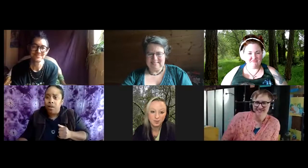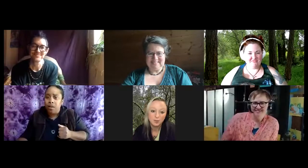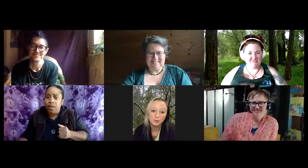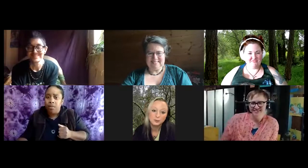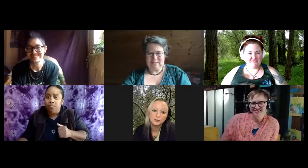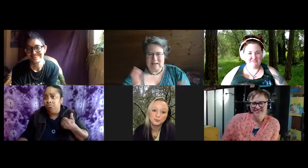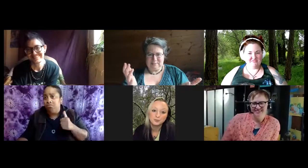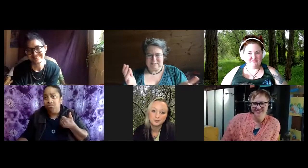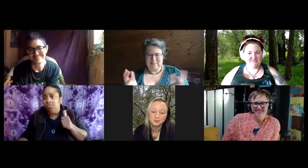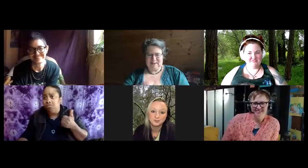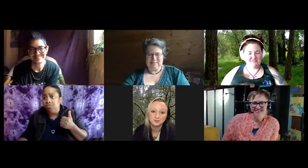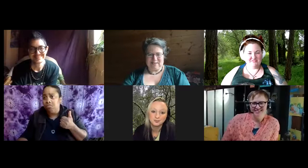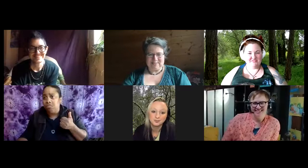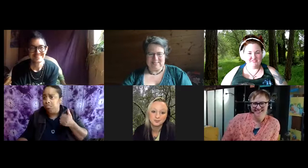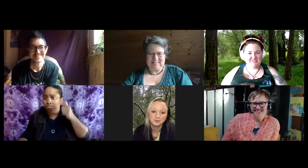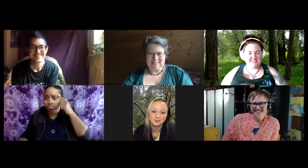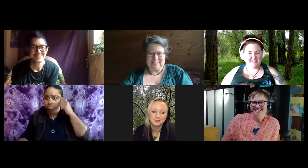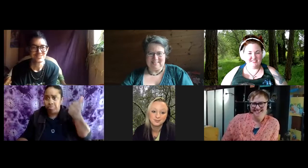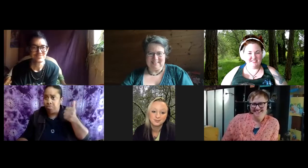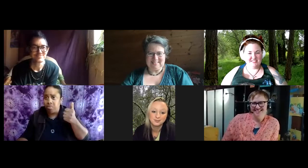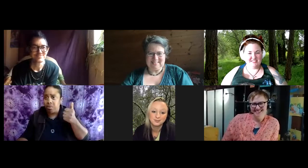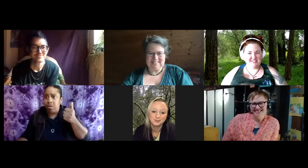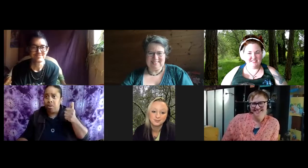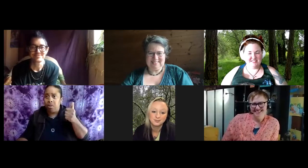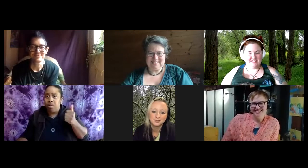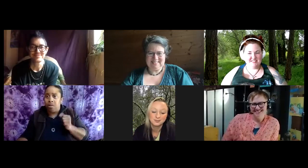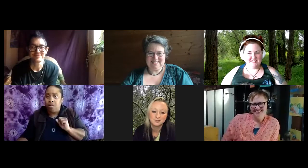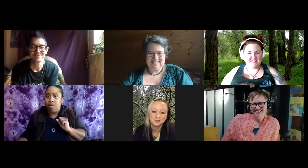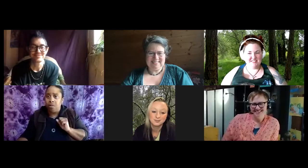Anyone else? Totally optional. Just want to have space for this, for the context.